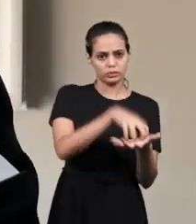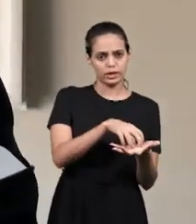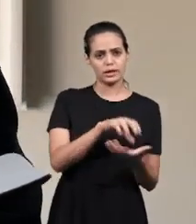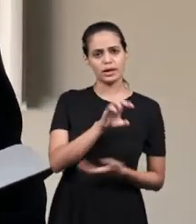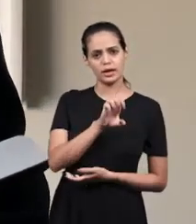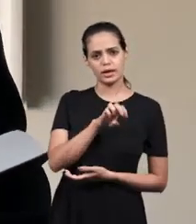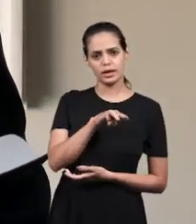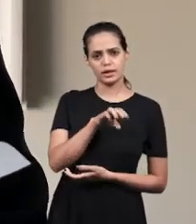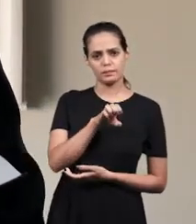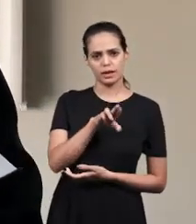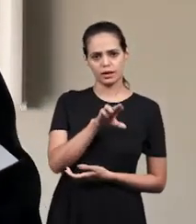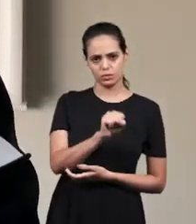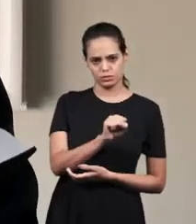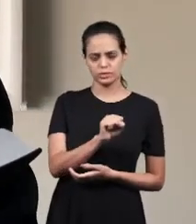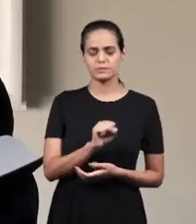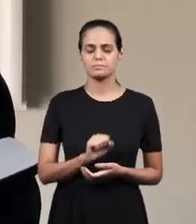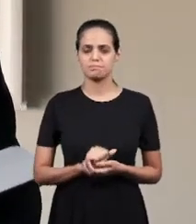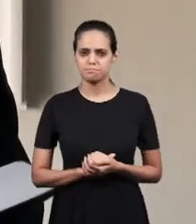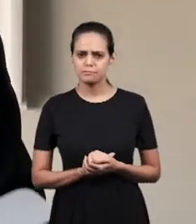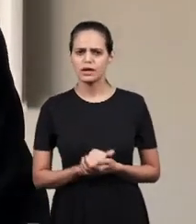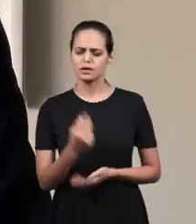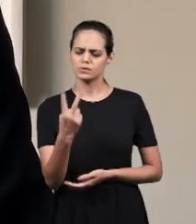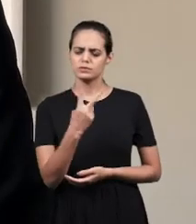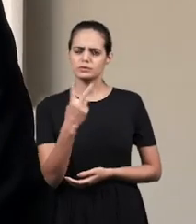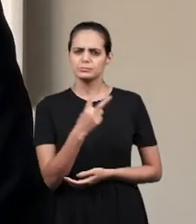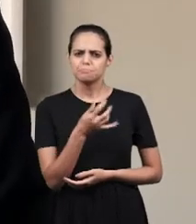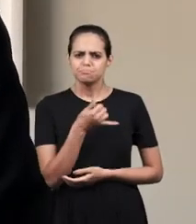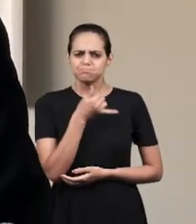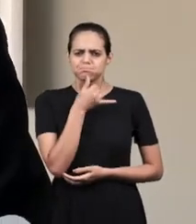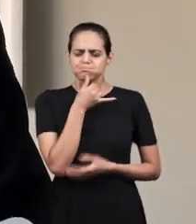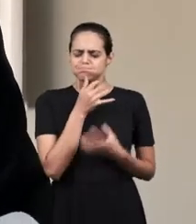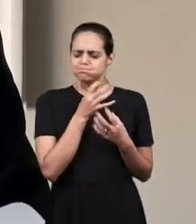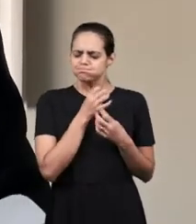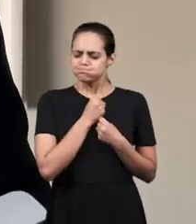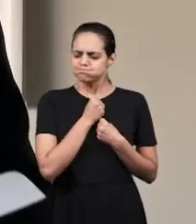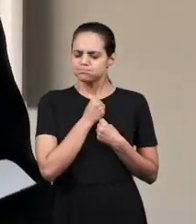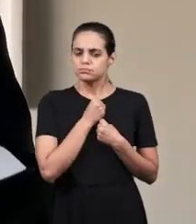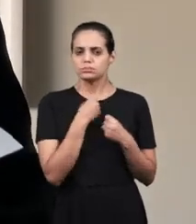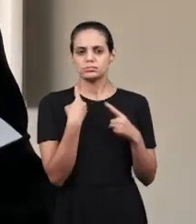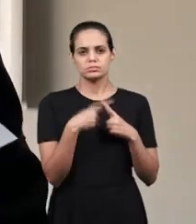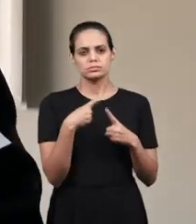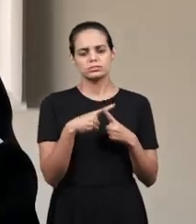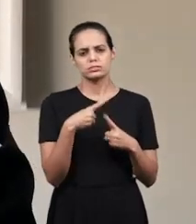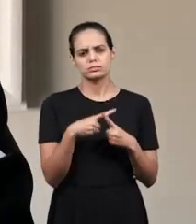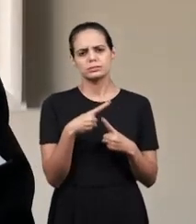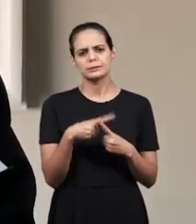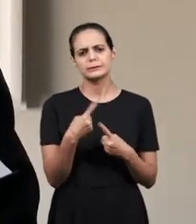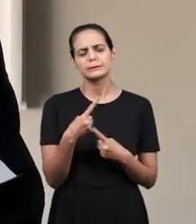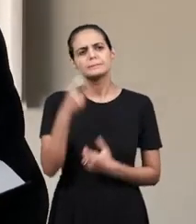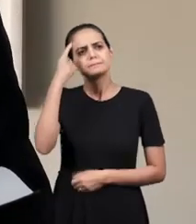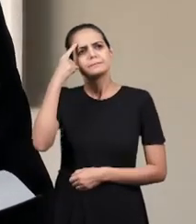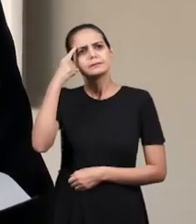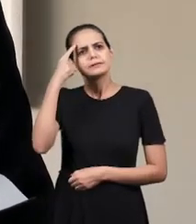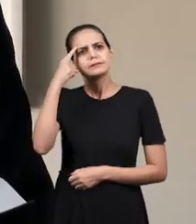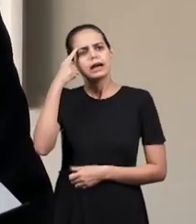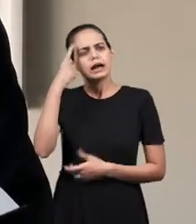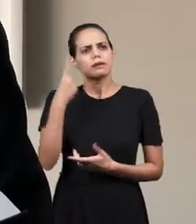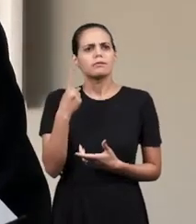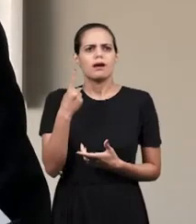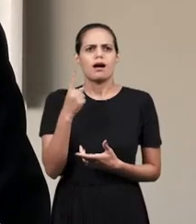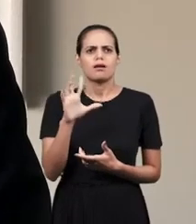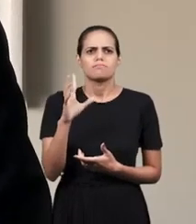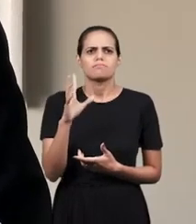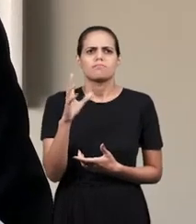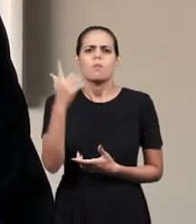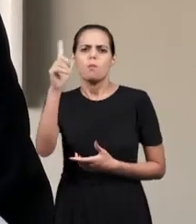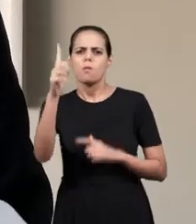were sad and disappointed because they were waiting that other things would happen. They imagined that